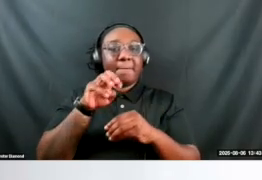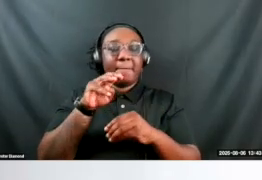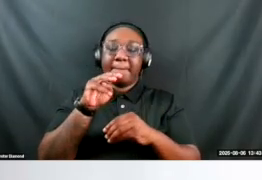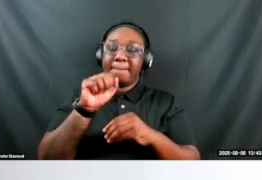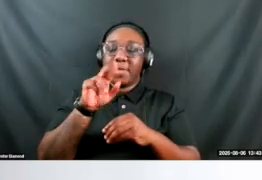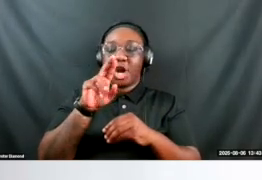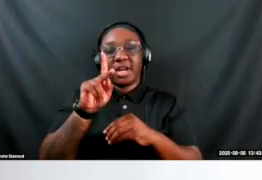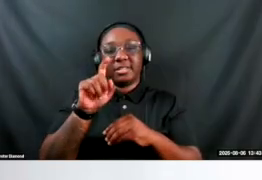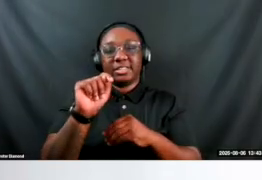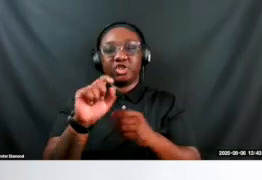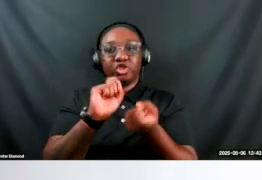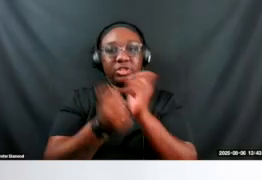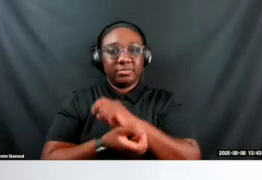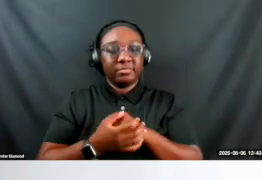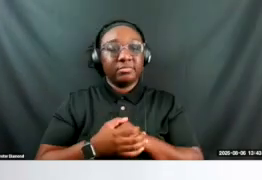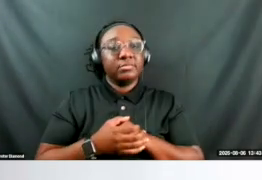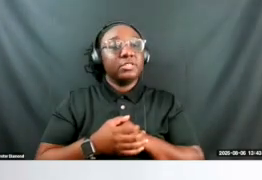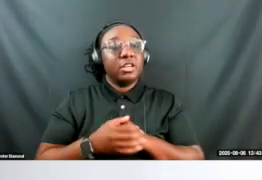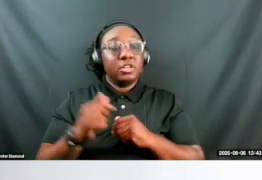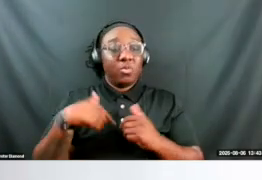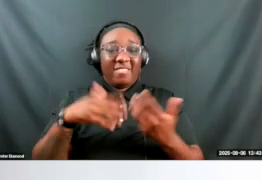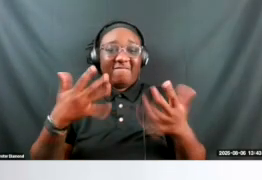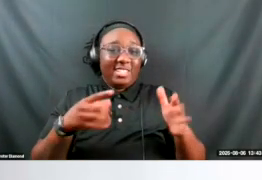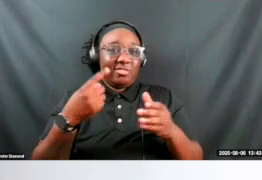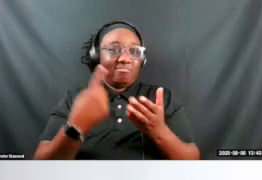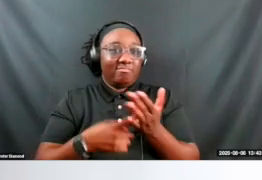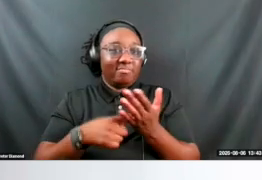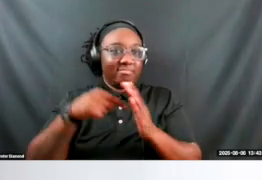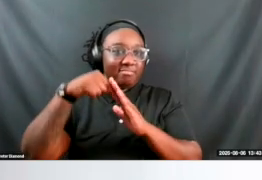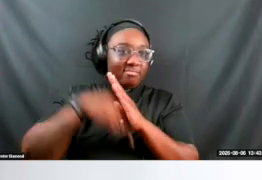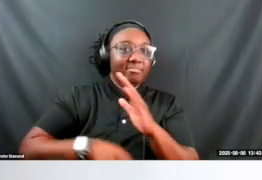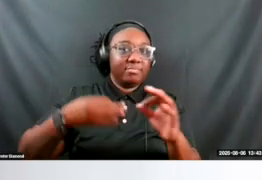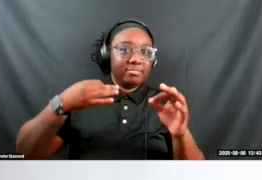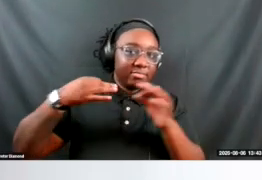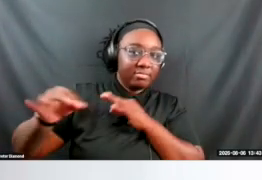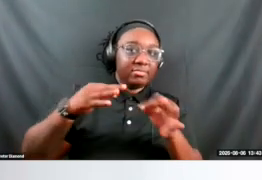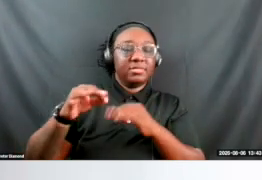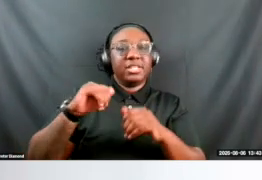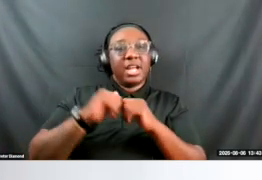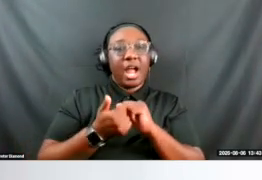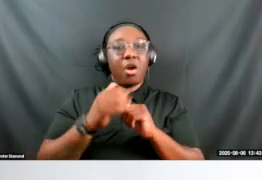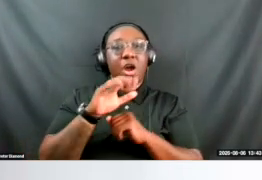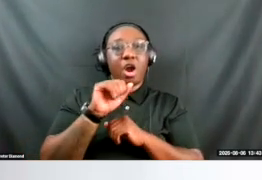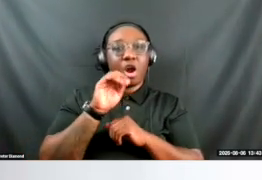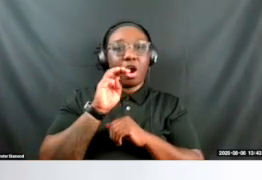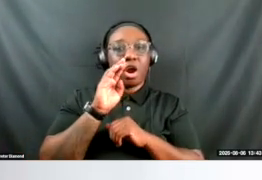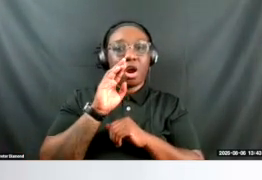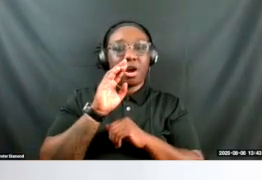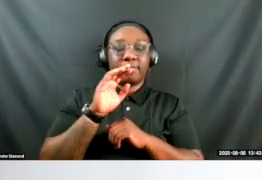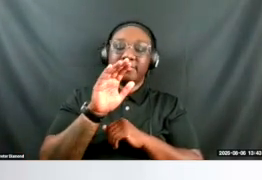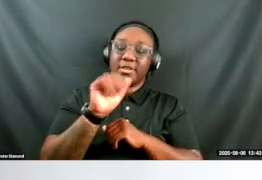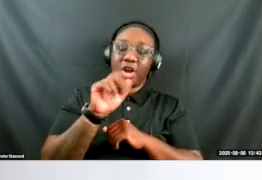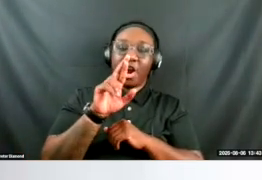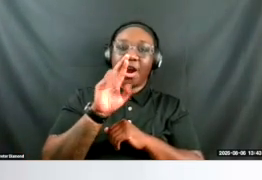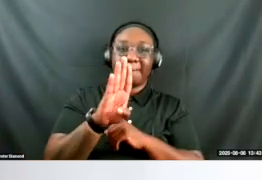So we've discussed in depth as to how CARB intends to implement alignment policies, but why is this so important?